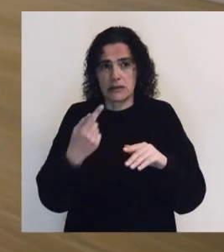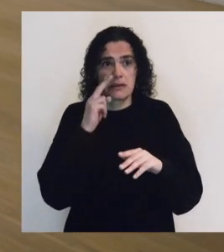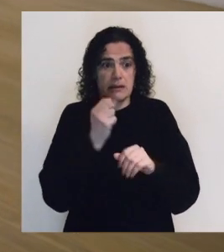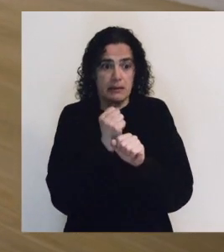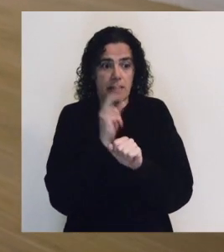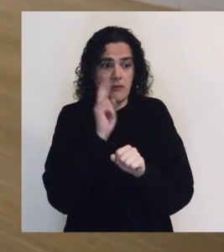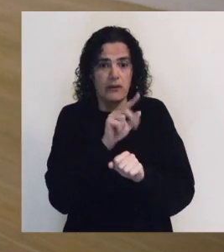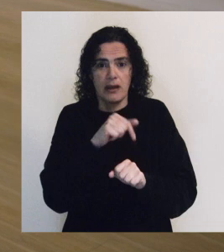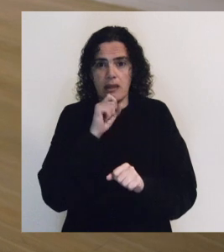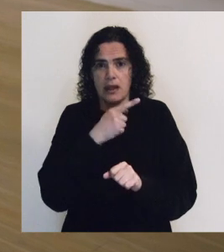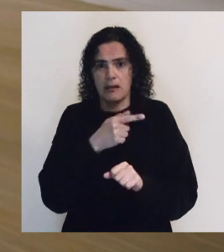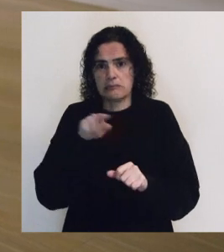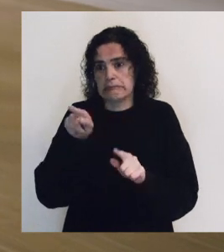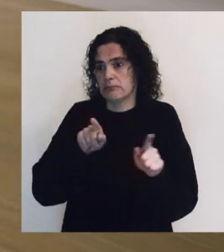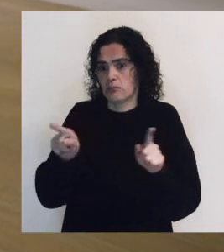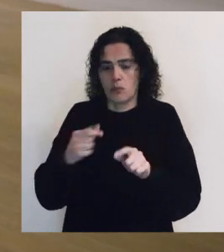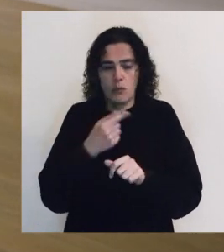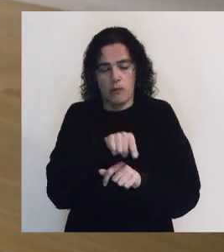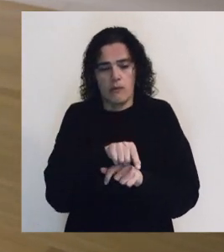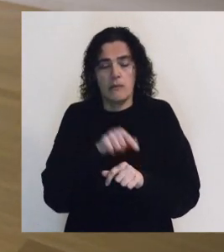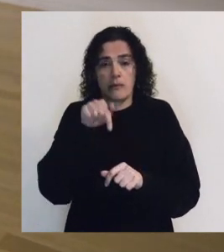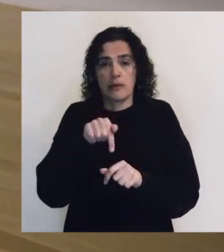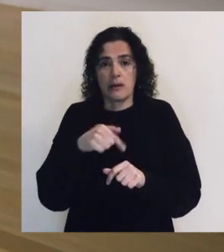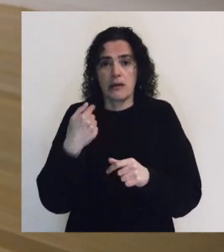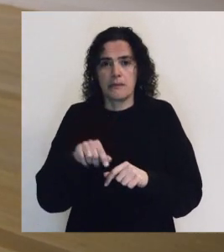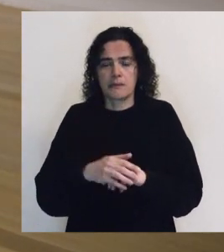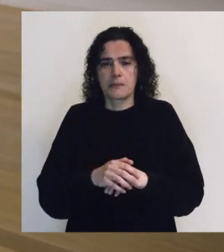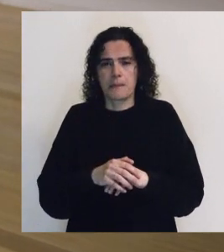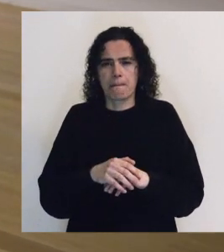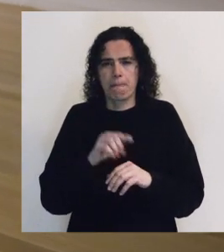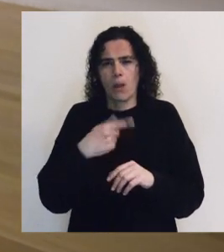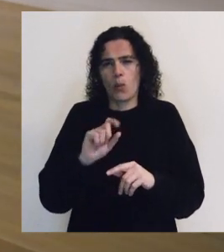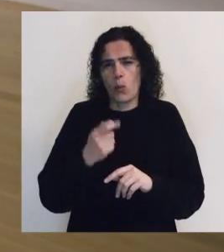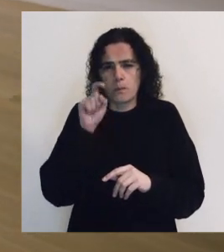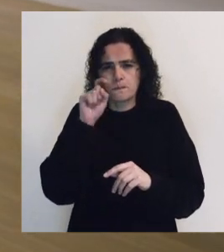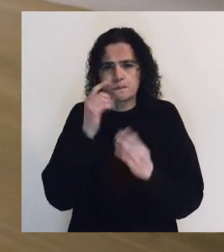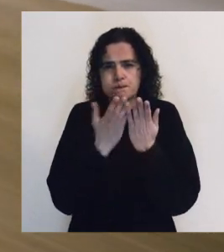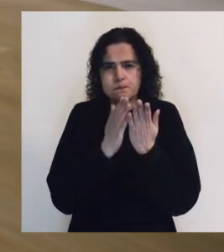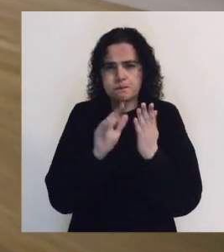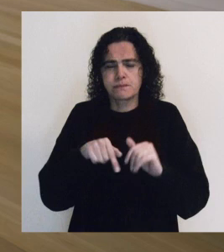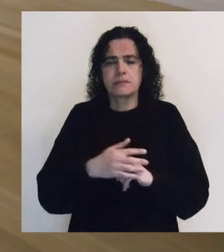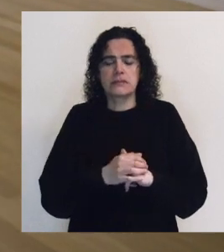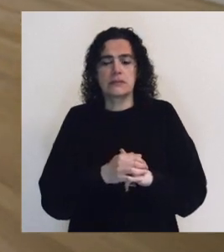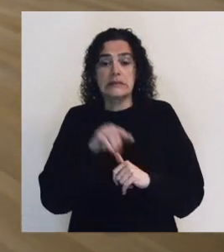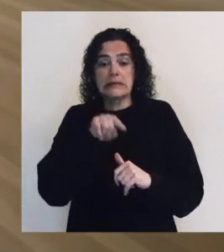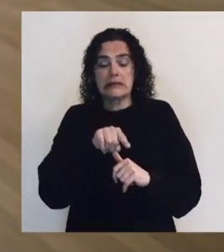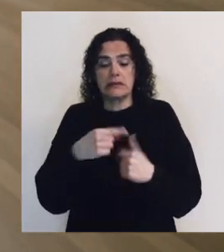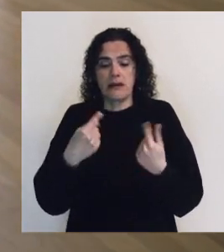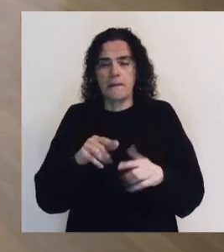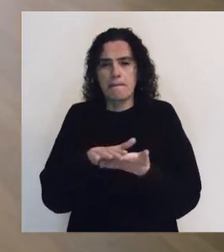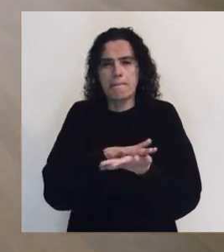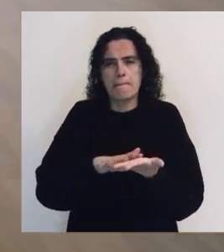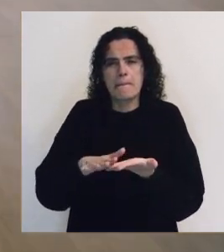group of work, either it's Cerberus here or the gatekeeper here,